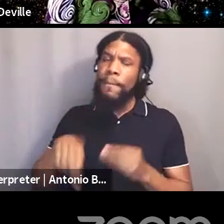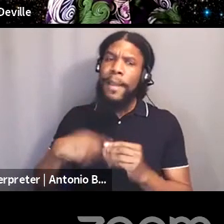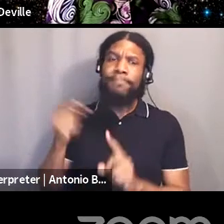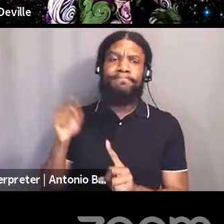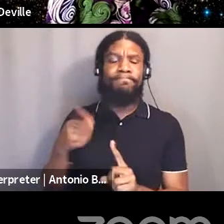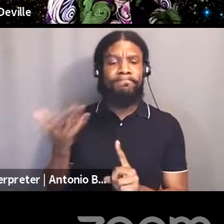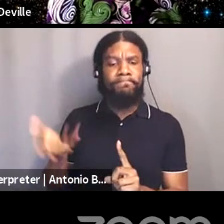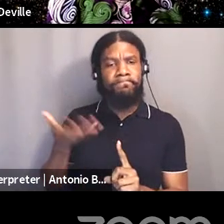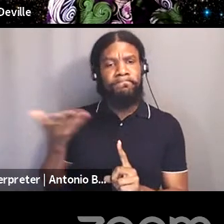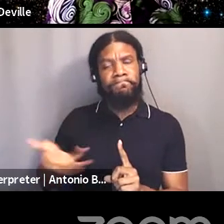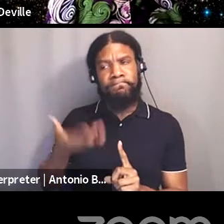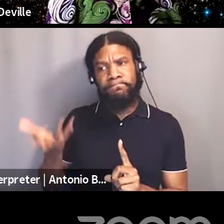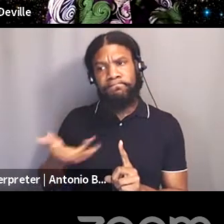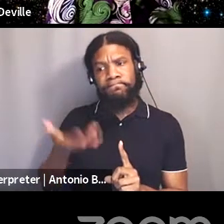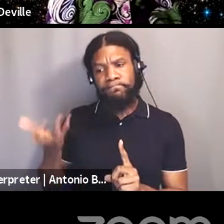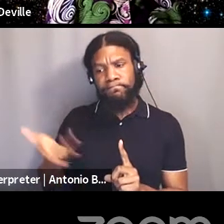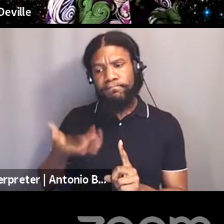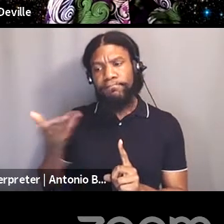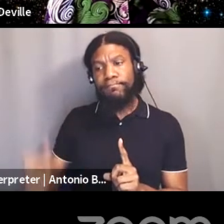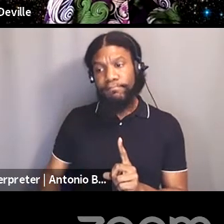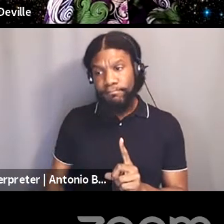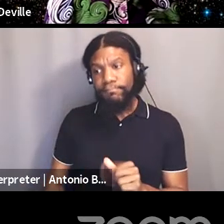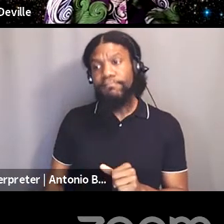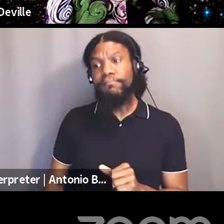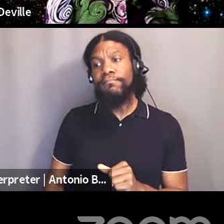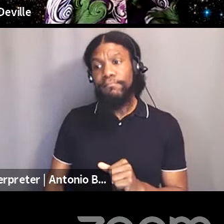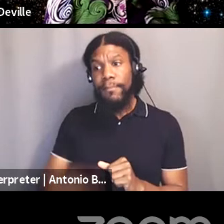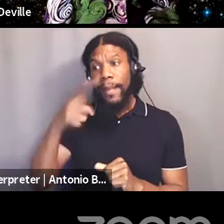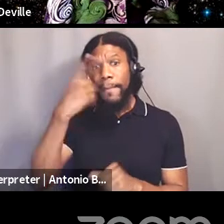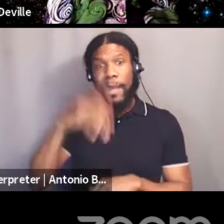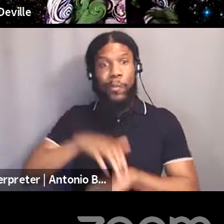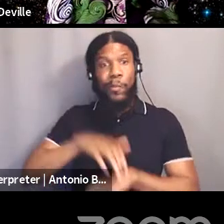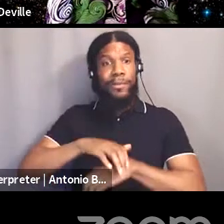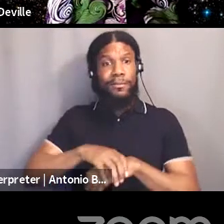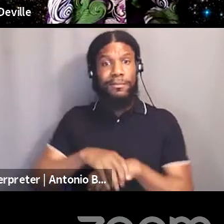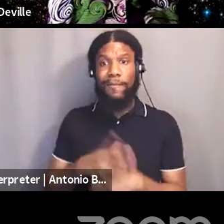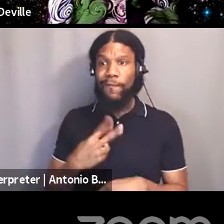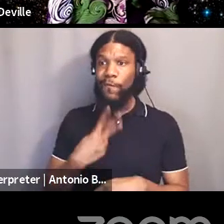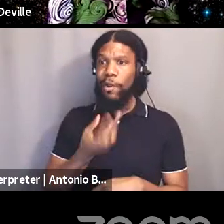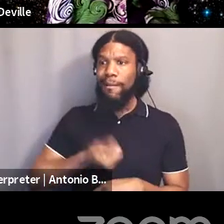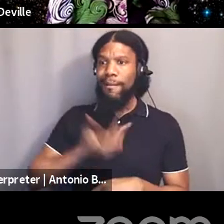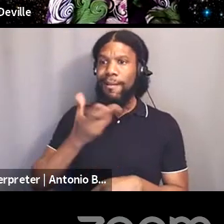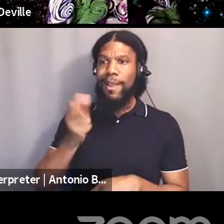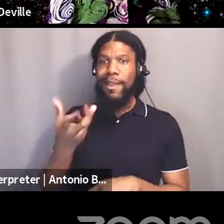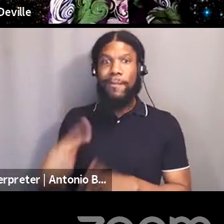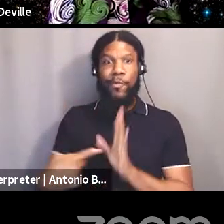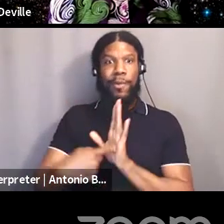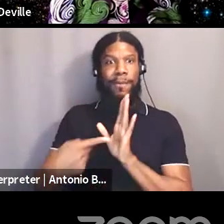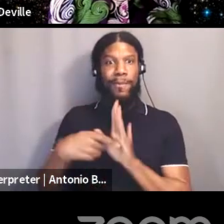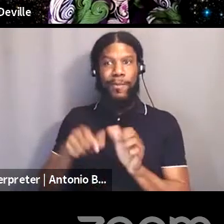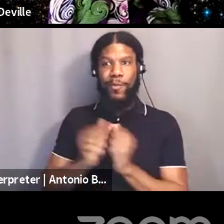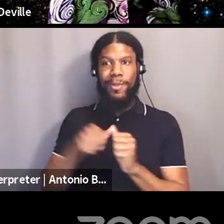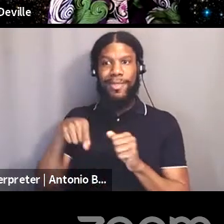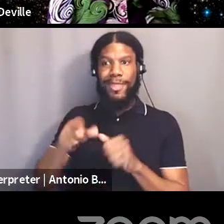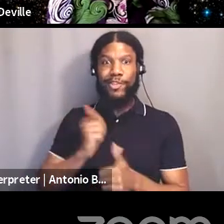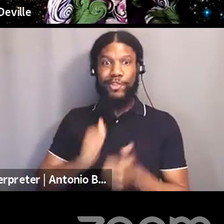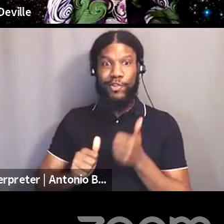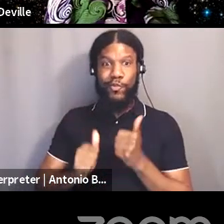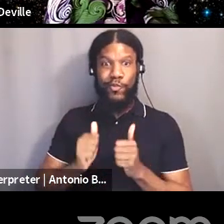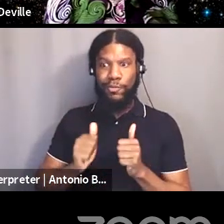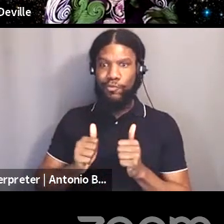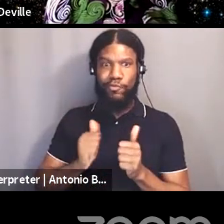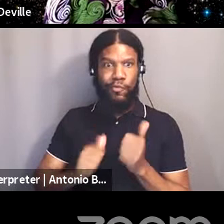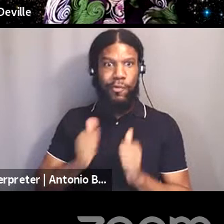how a Black British voice could be represented in the show. And I was really excited when Raquel was